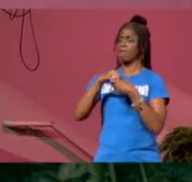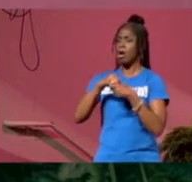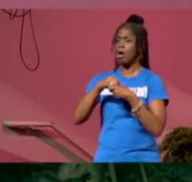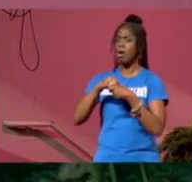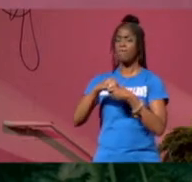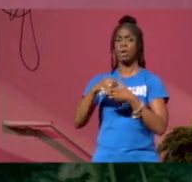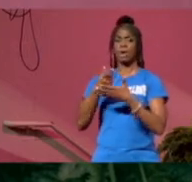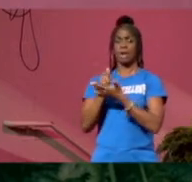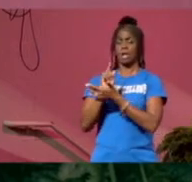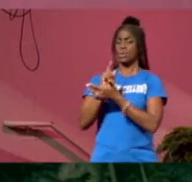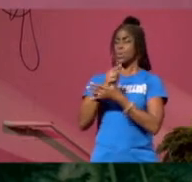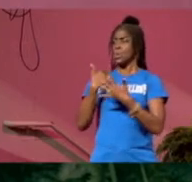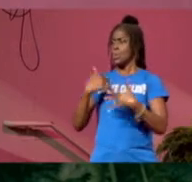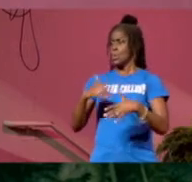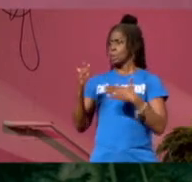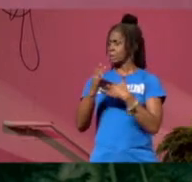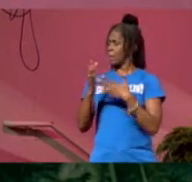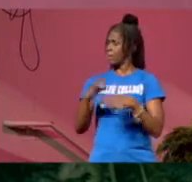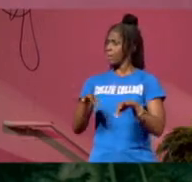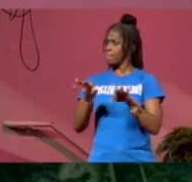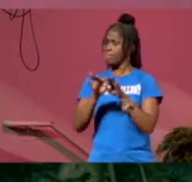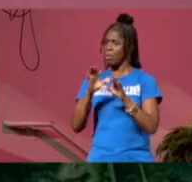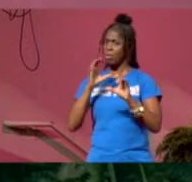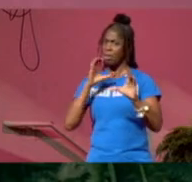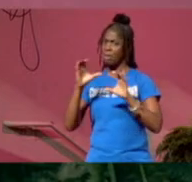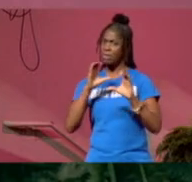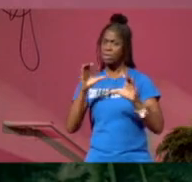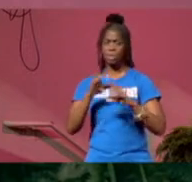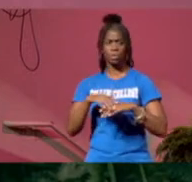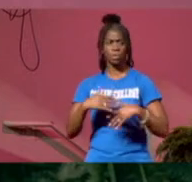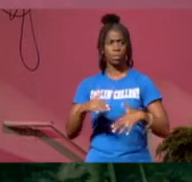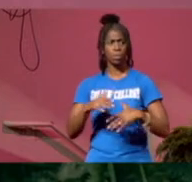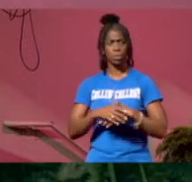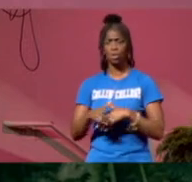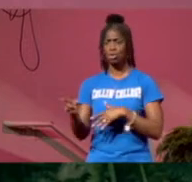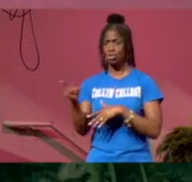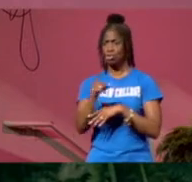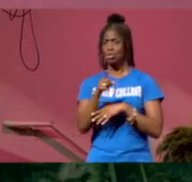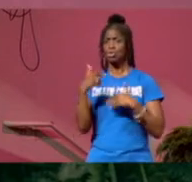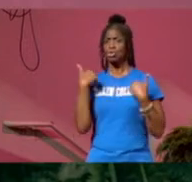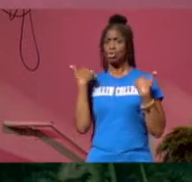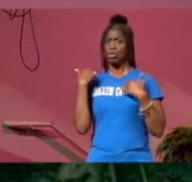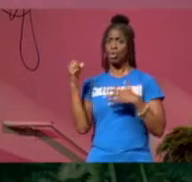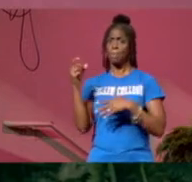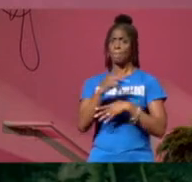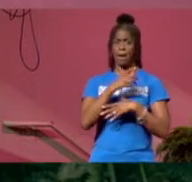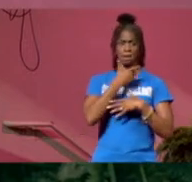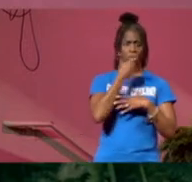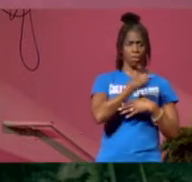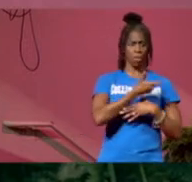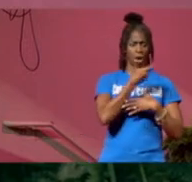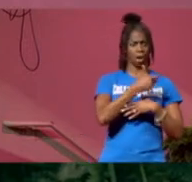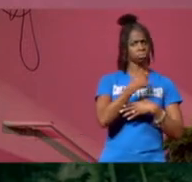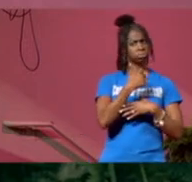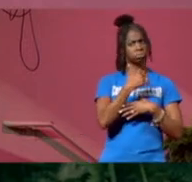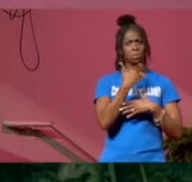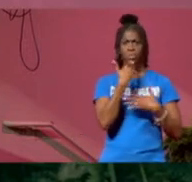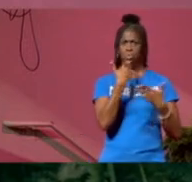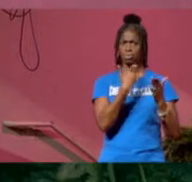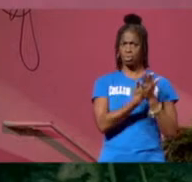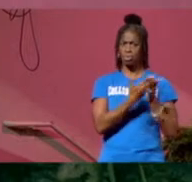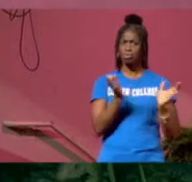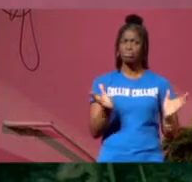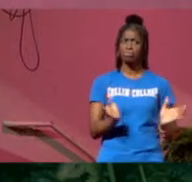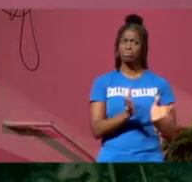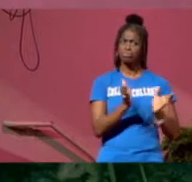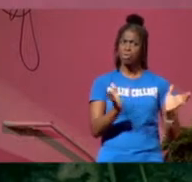I am asking you, begging you, pleading you, go back and watch that conversation. Members of our church, April and Derek Bell, came and they were courageous enough to